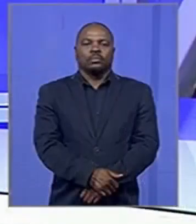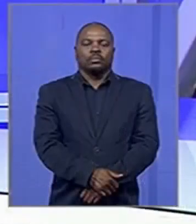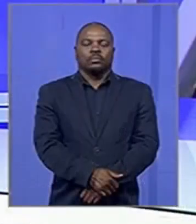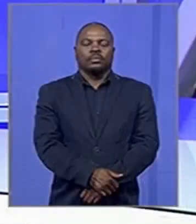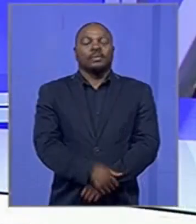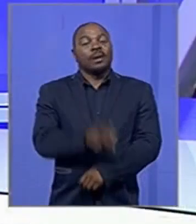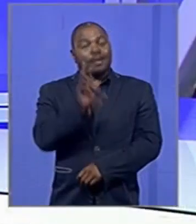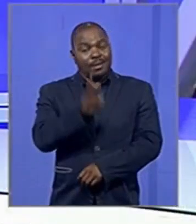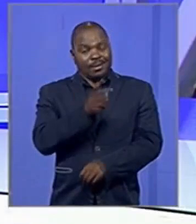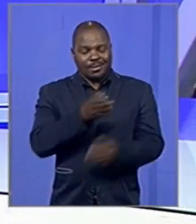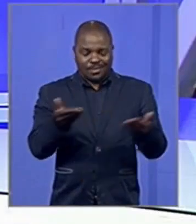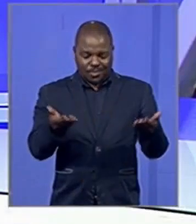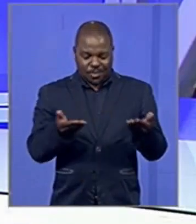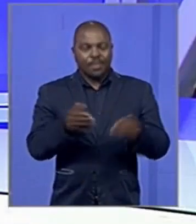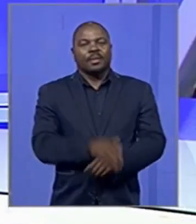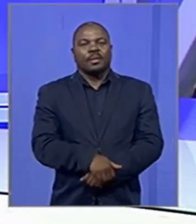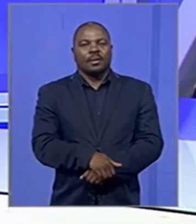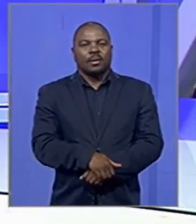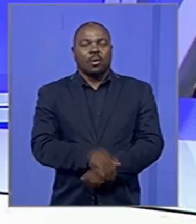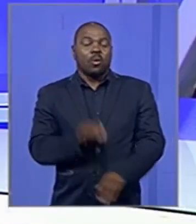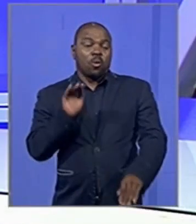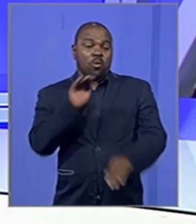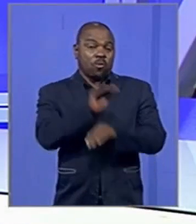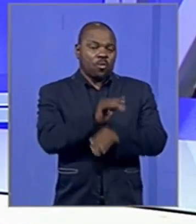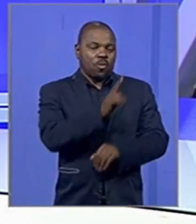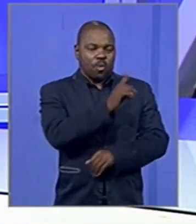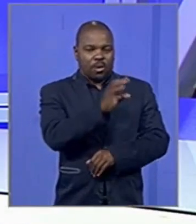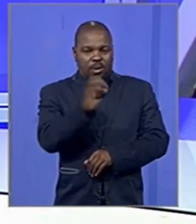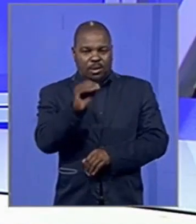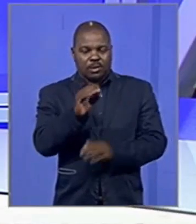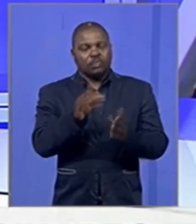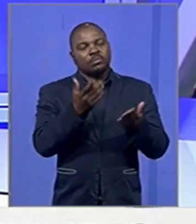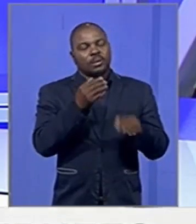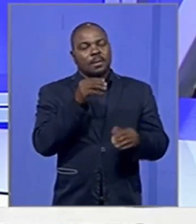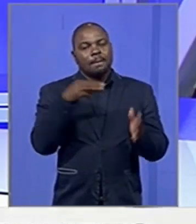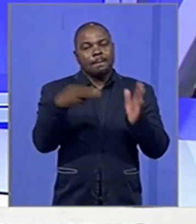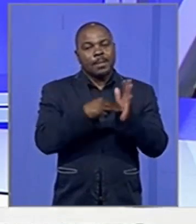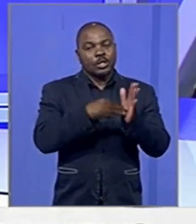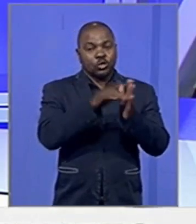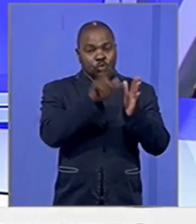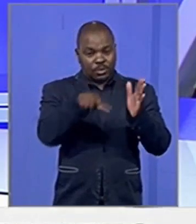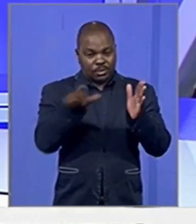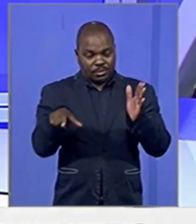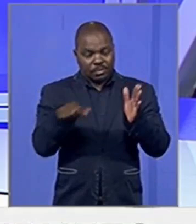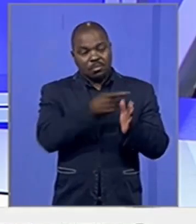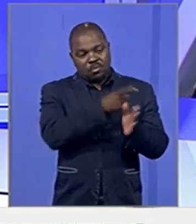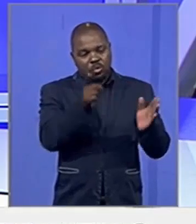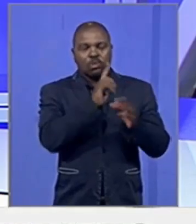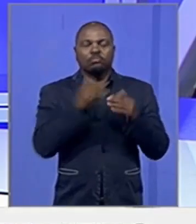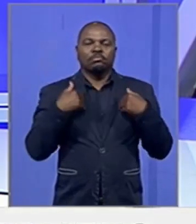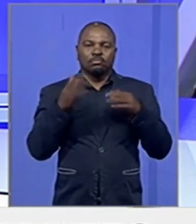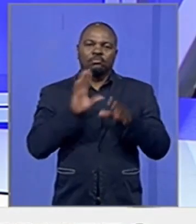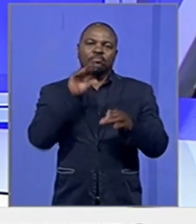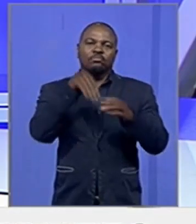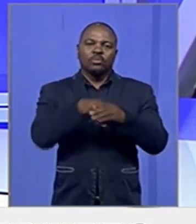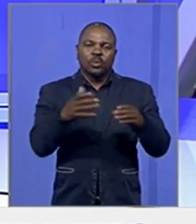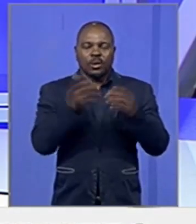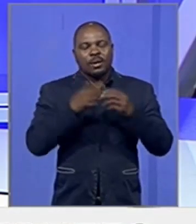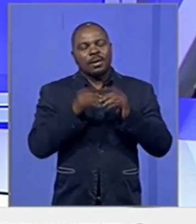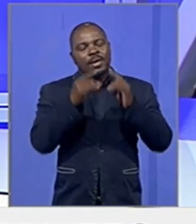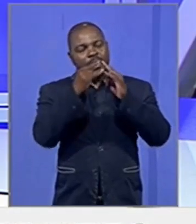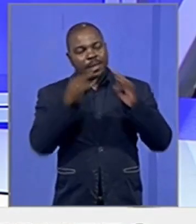re salamogela barutwana ba go feta lekgolo ba mphato wa marematlou ba thomile go tšea karolo kampeng ya